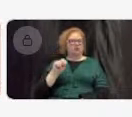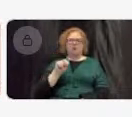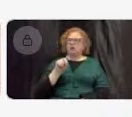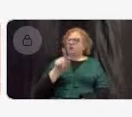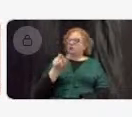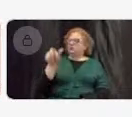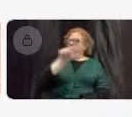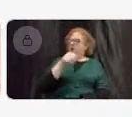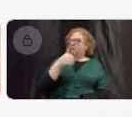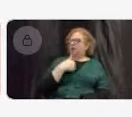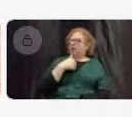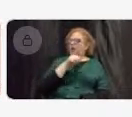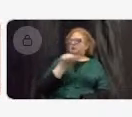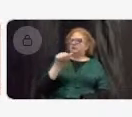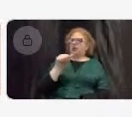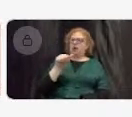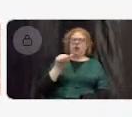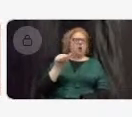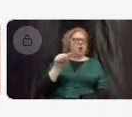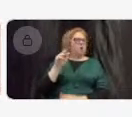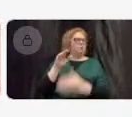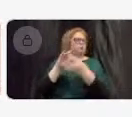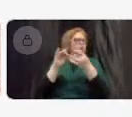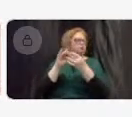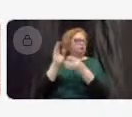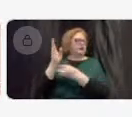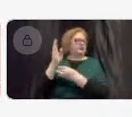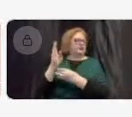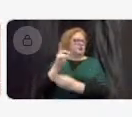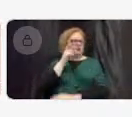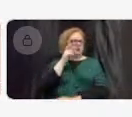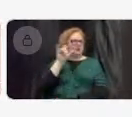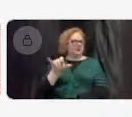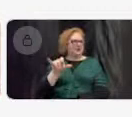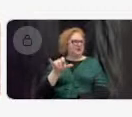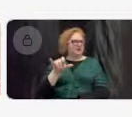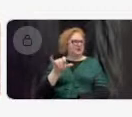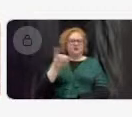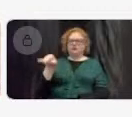Somebody have a presentation? Okay. And who is that person?